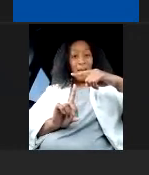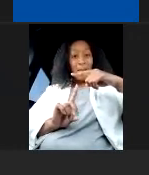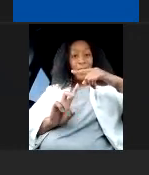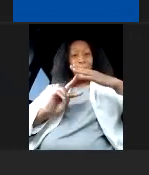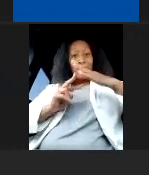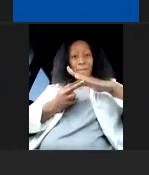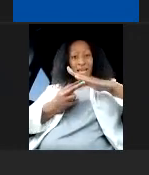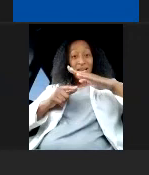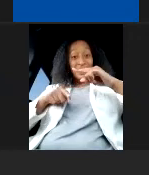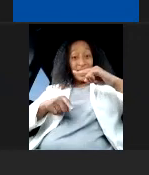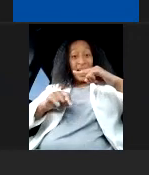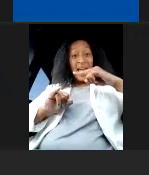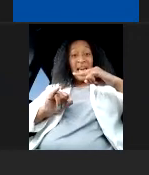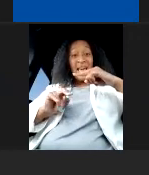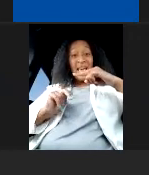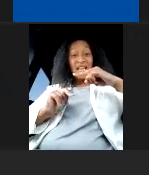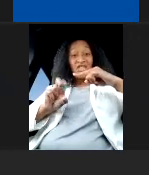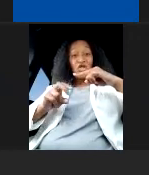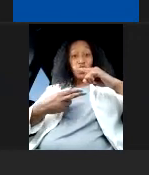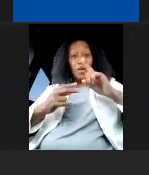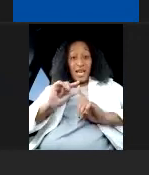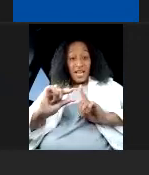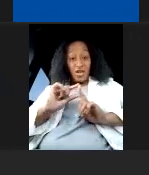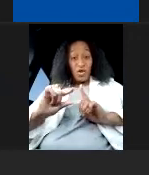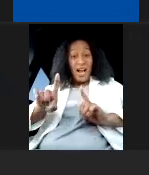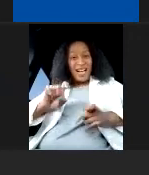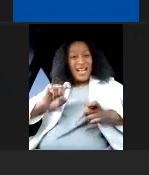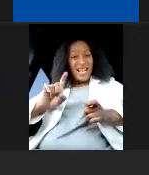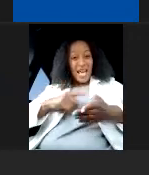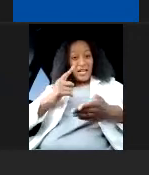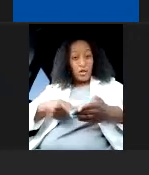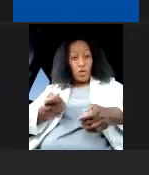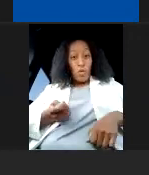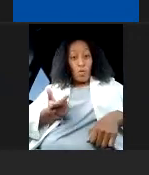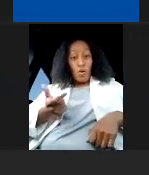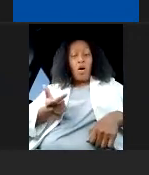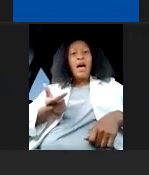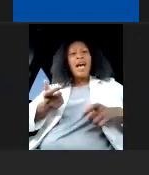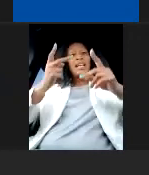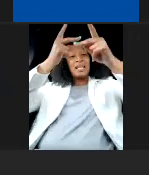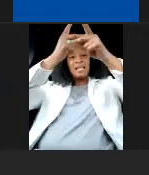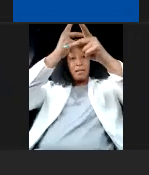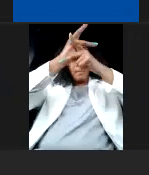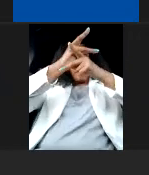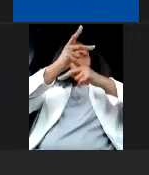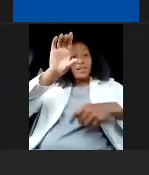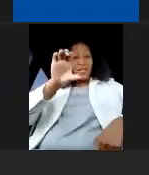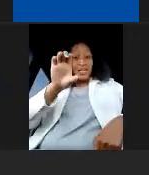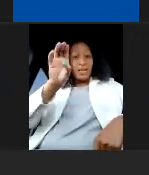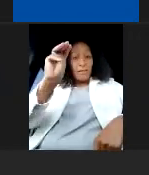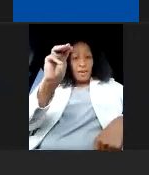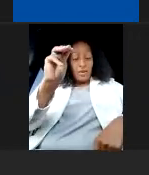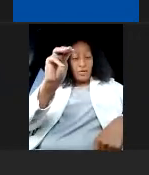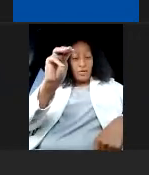inches and keep our centimeters. Okay, so you have to take that conversion factor.